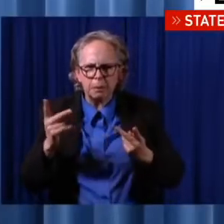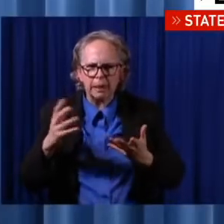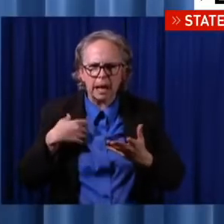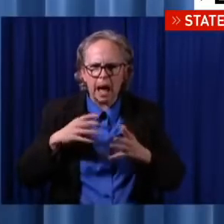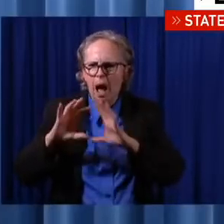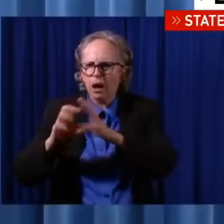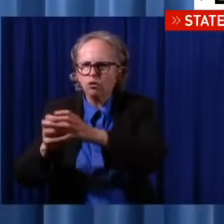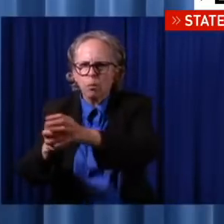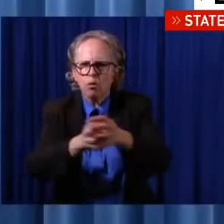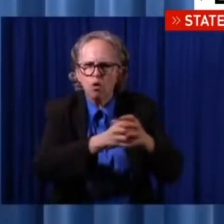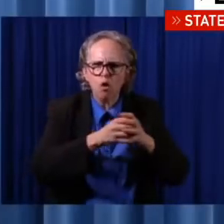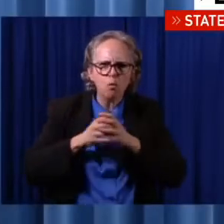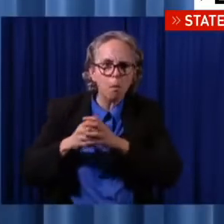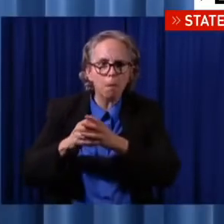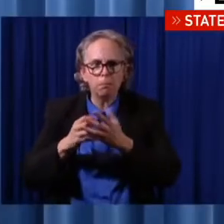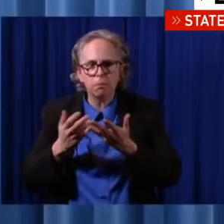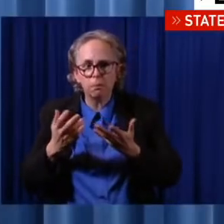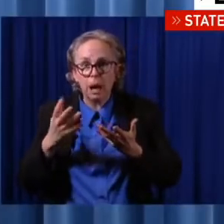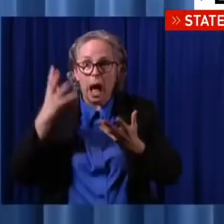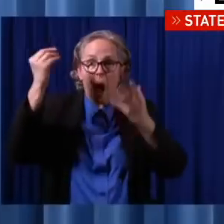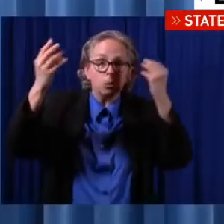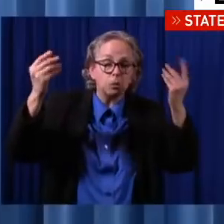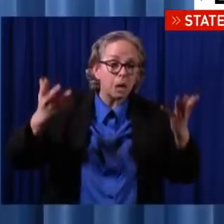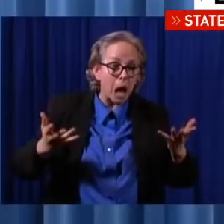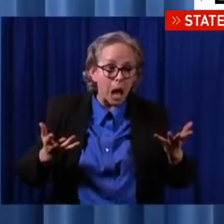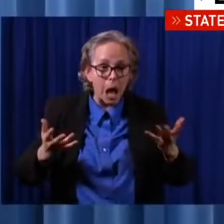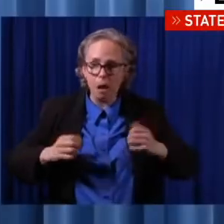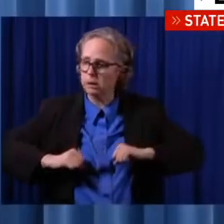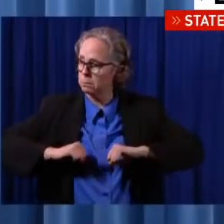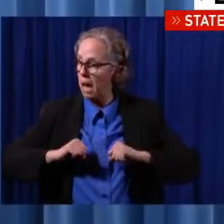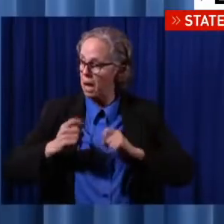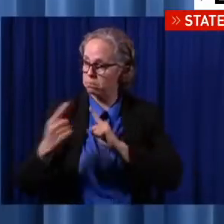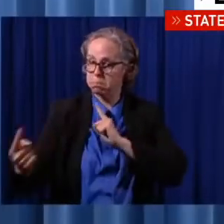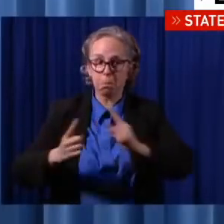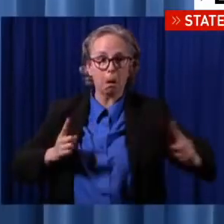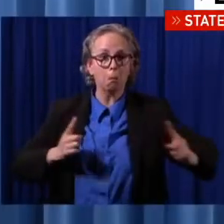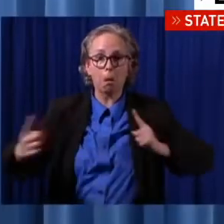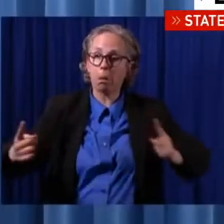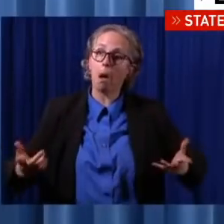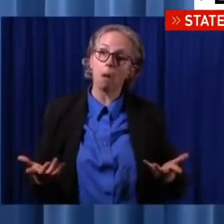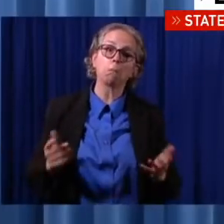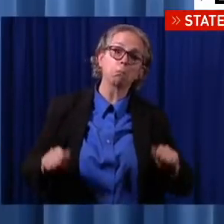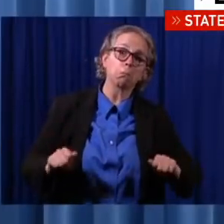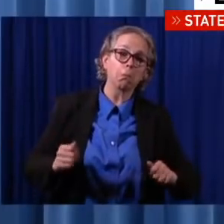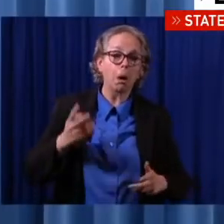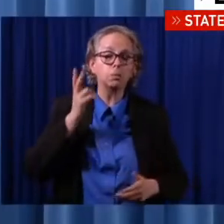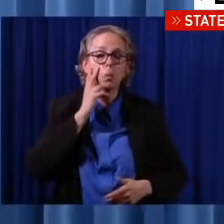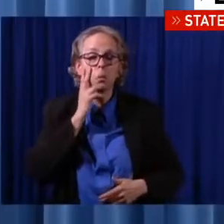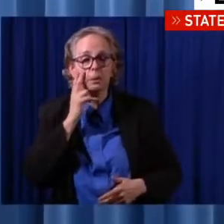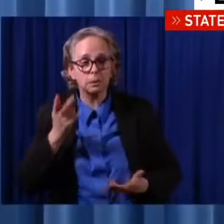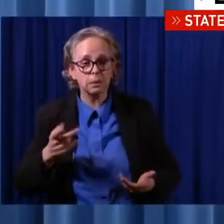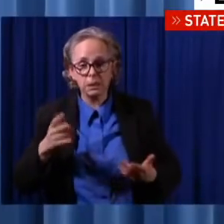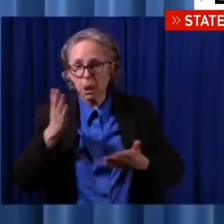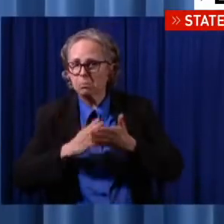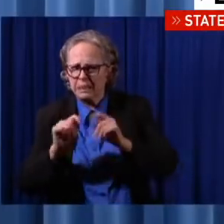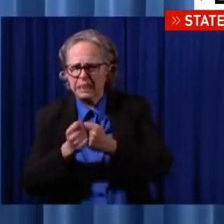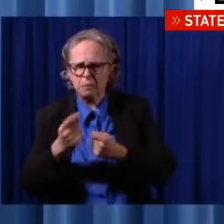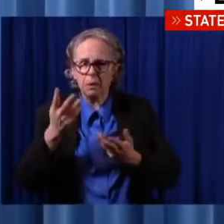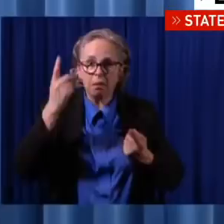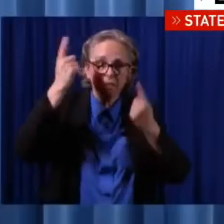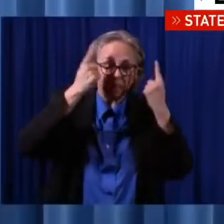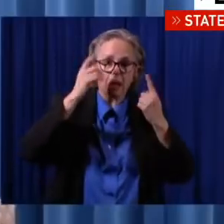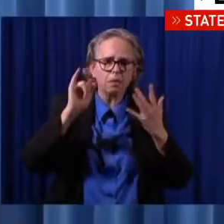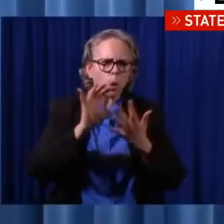outside. So those are things that I know some of the minor league ballparks and teams are looking at doing, which certainly makes sense. Again,